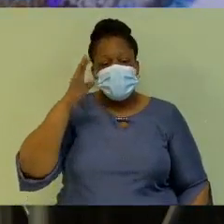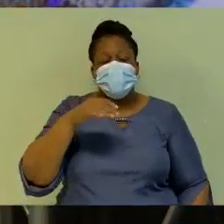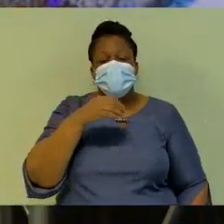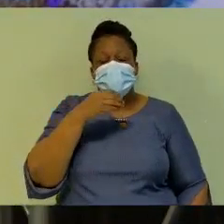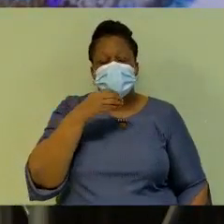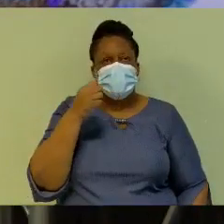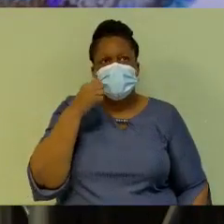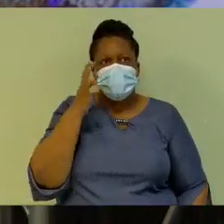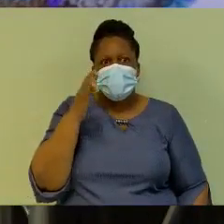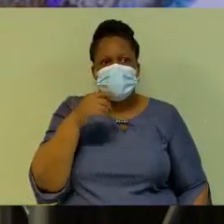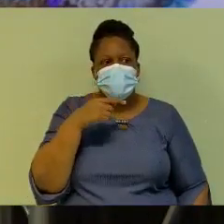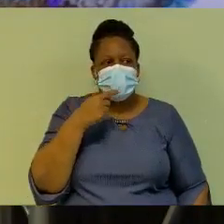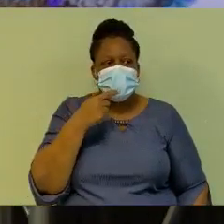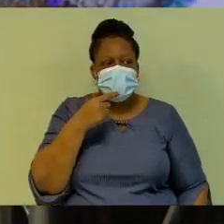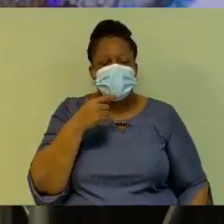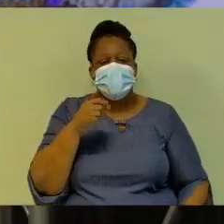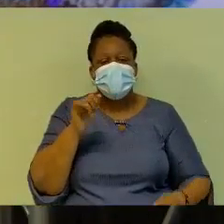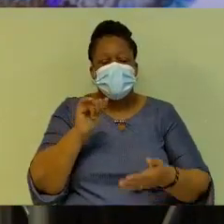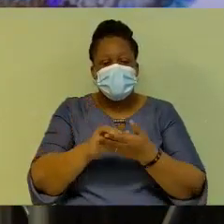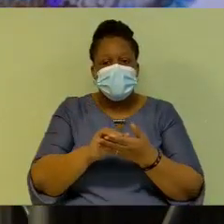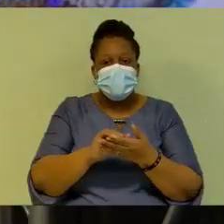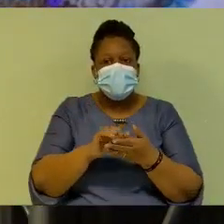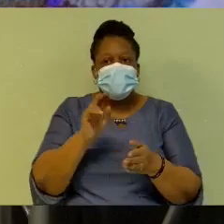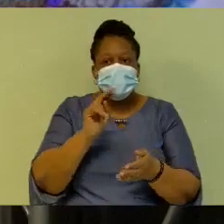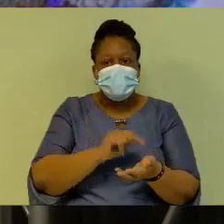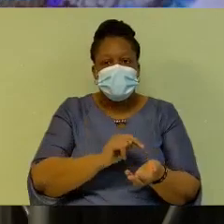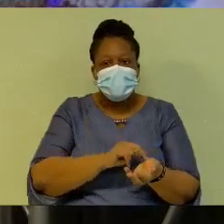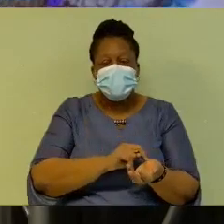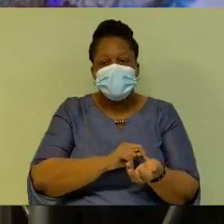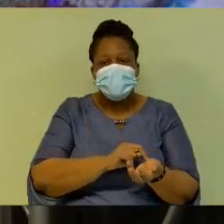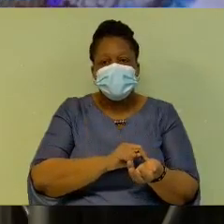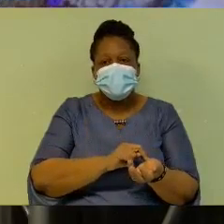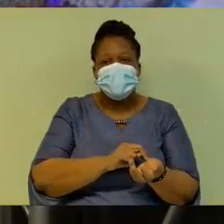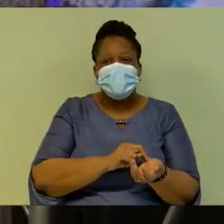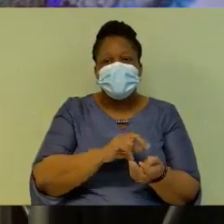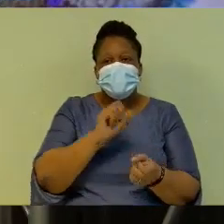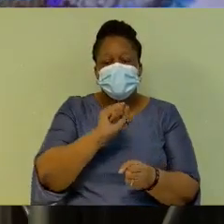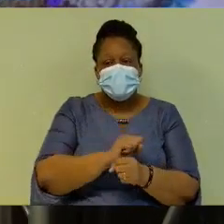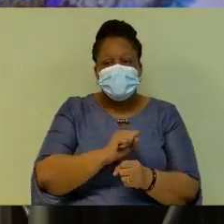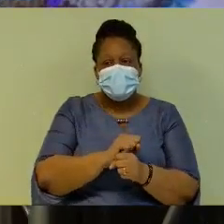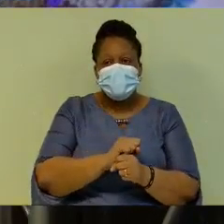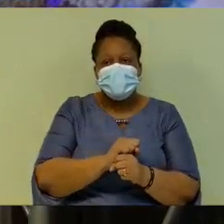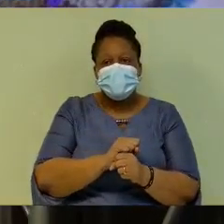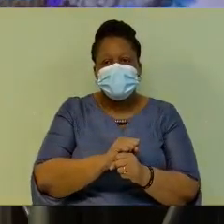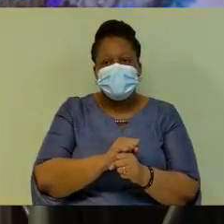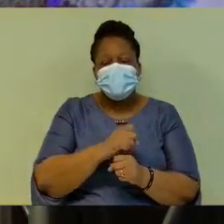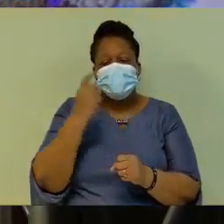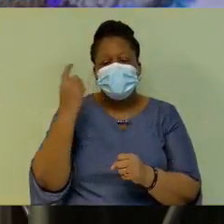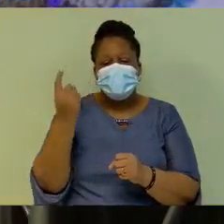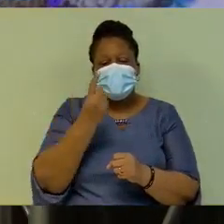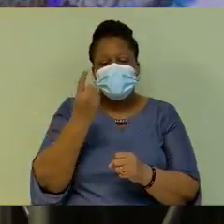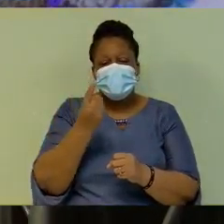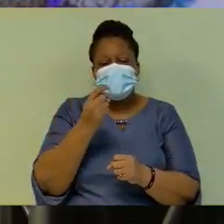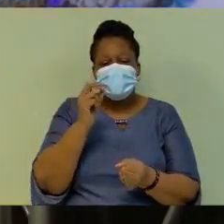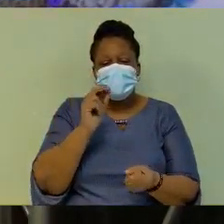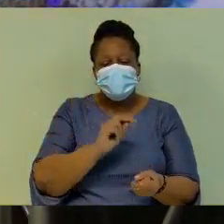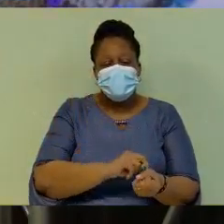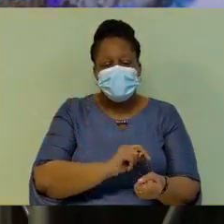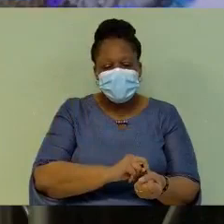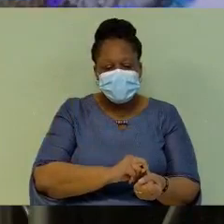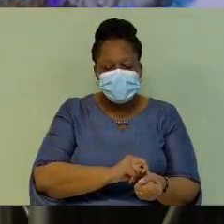hold the power to influence, to drive change, and to call for action. Only nurses hold a unique understanding and